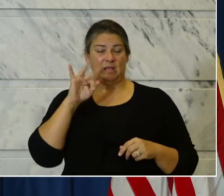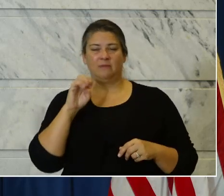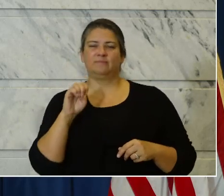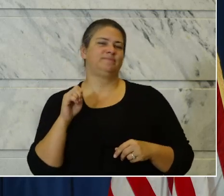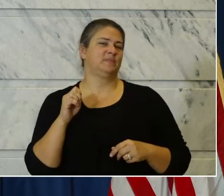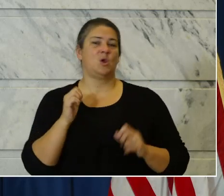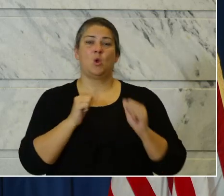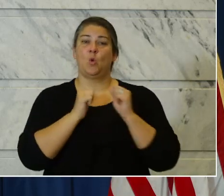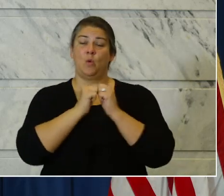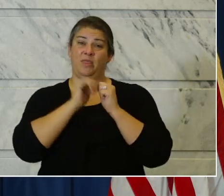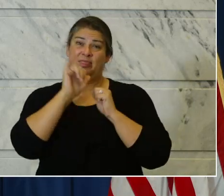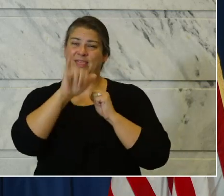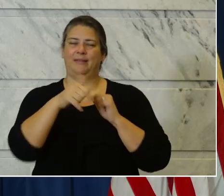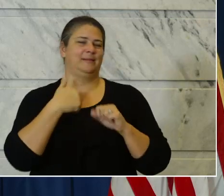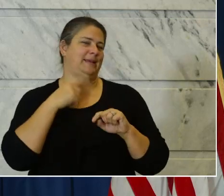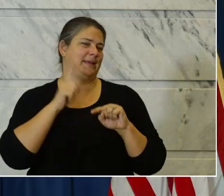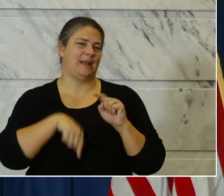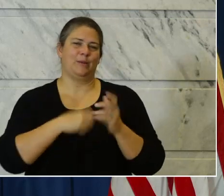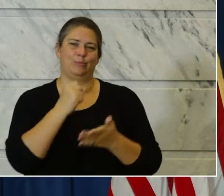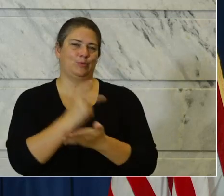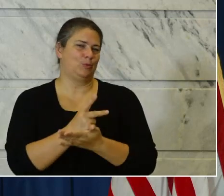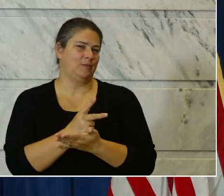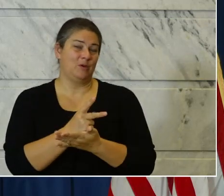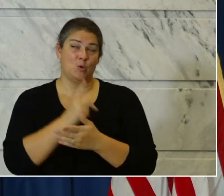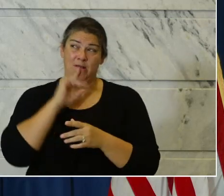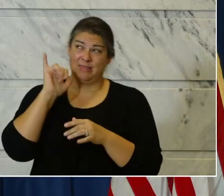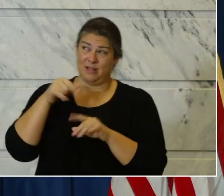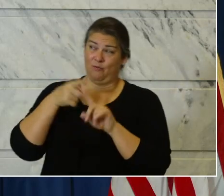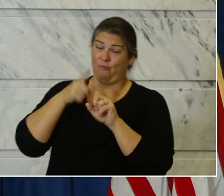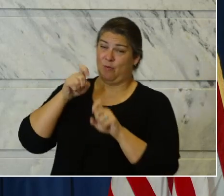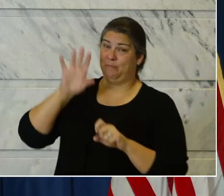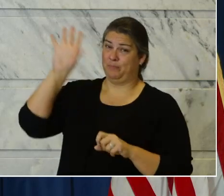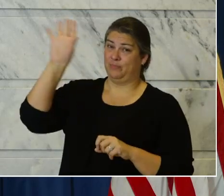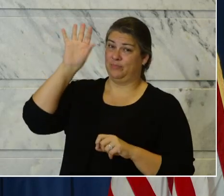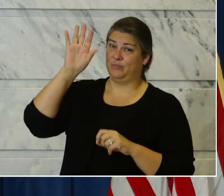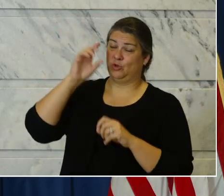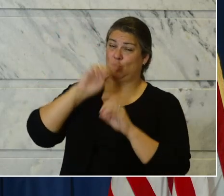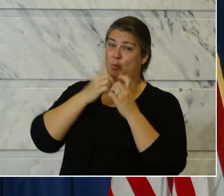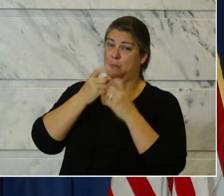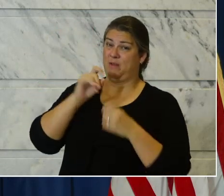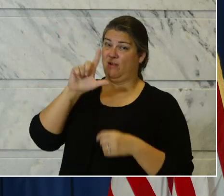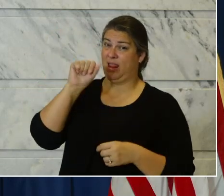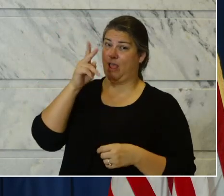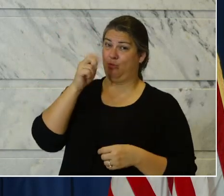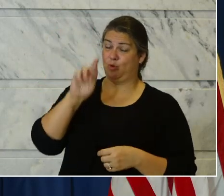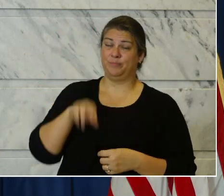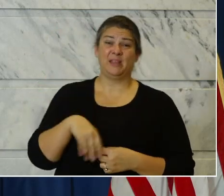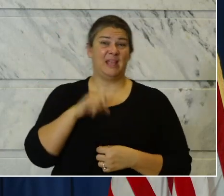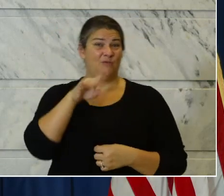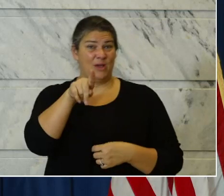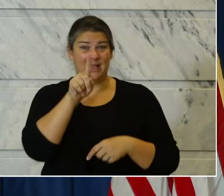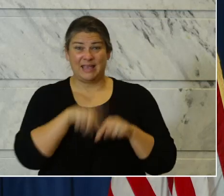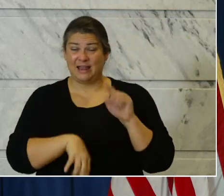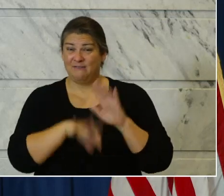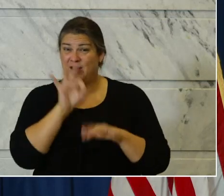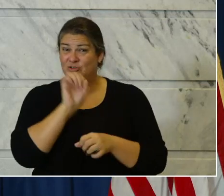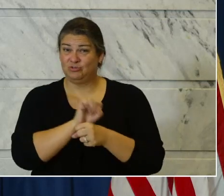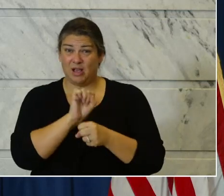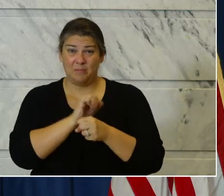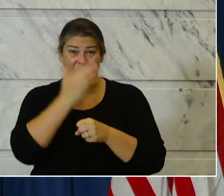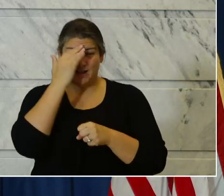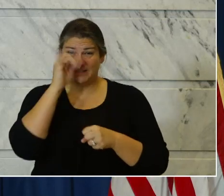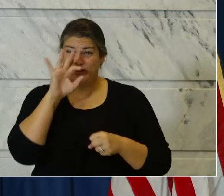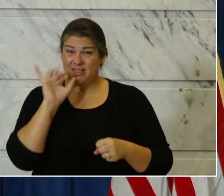approve a PUA claim. Straight from Department of Labor. Inability to get a job because of the pandemic is